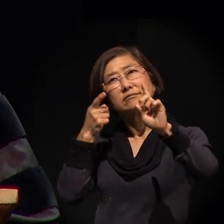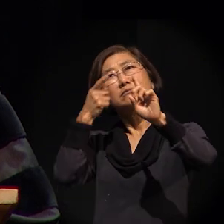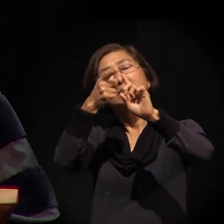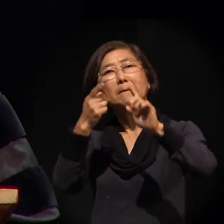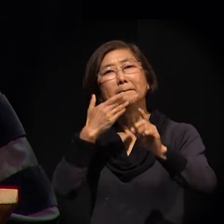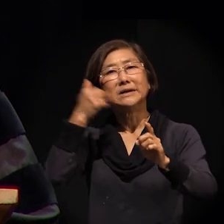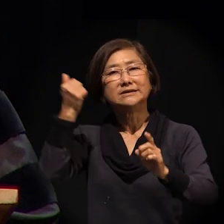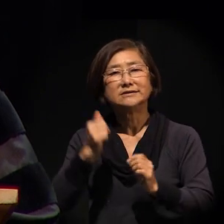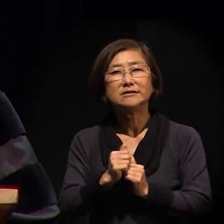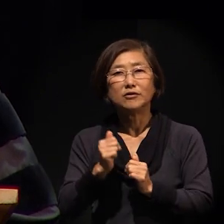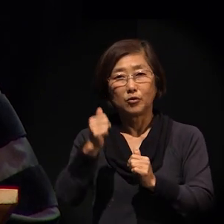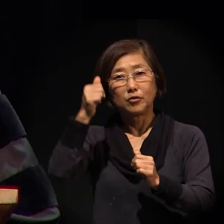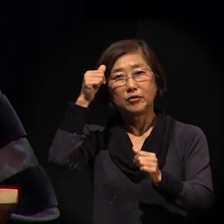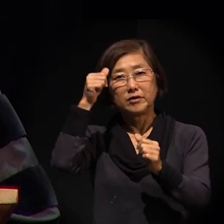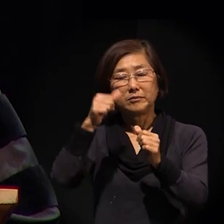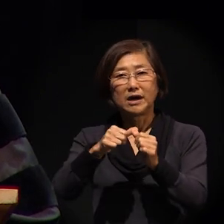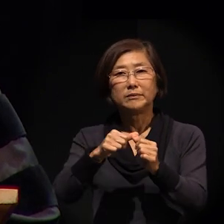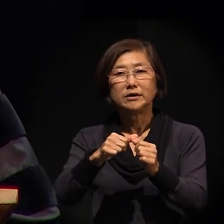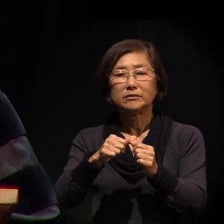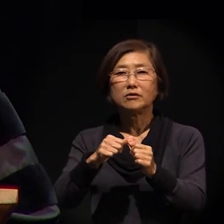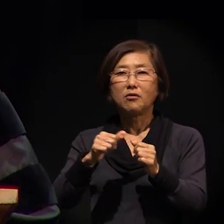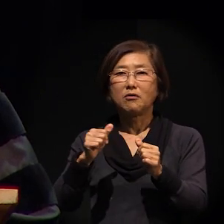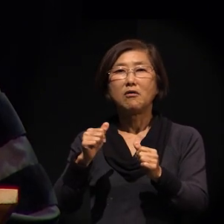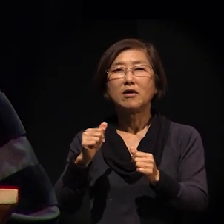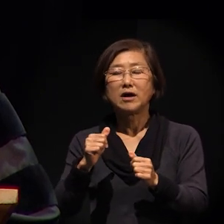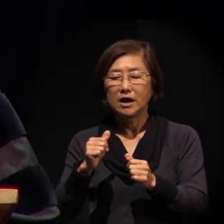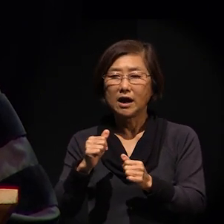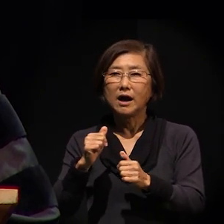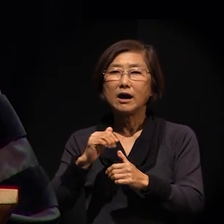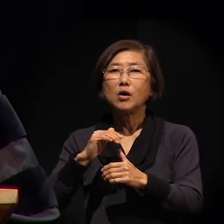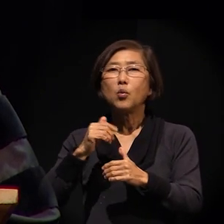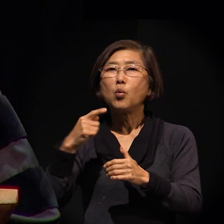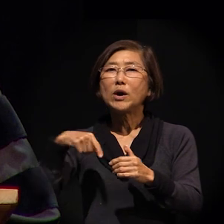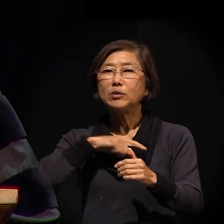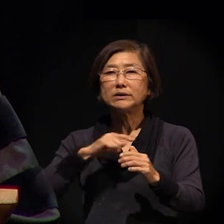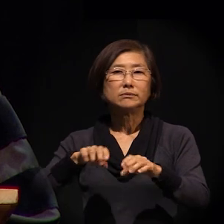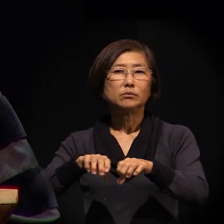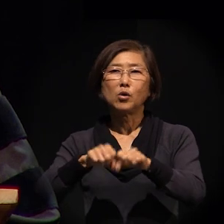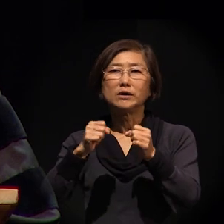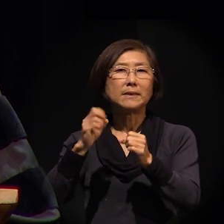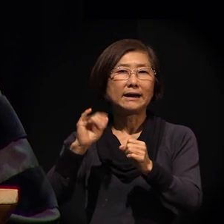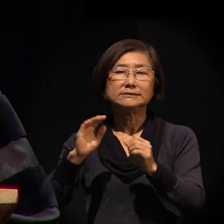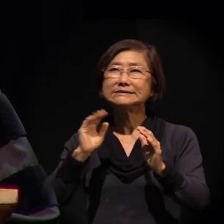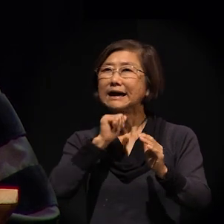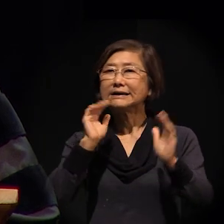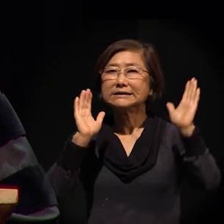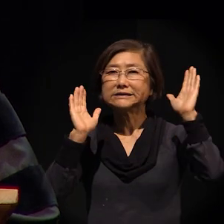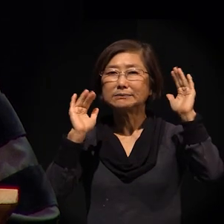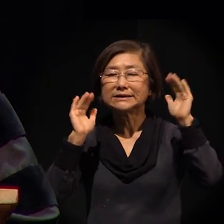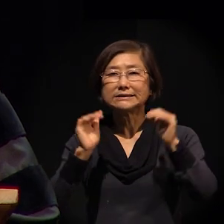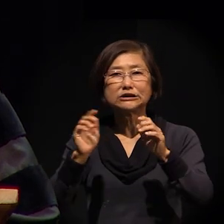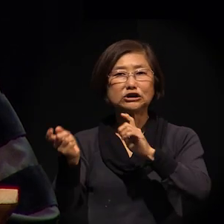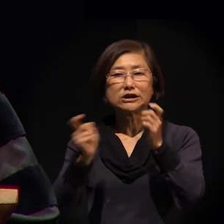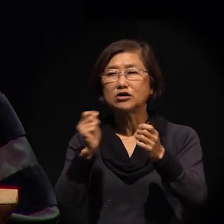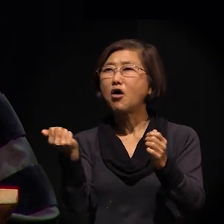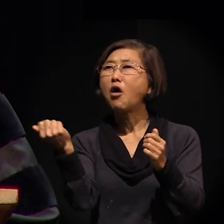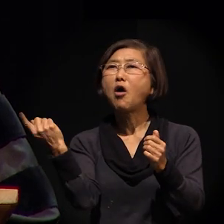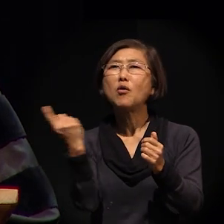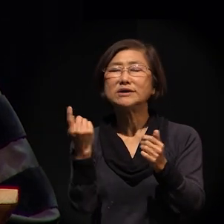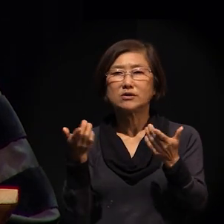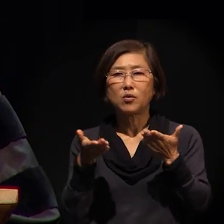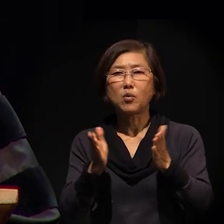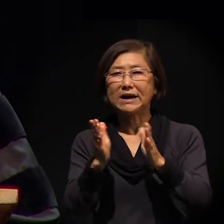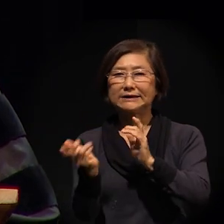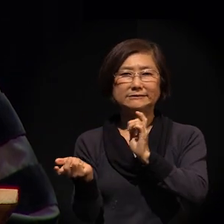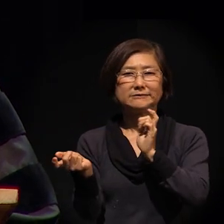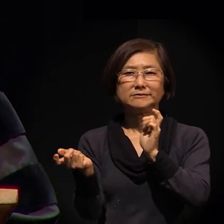best. Remember always, when we get broken by unexpected changes, there is always a way around